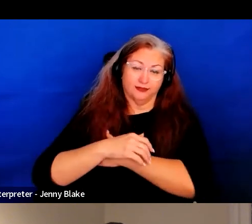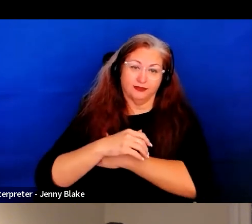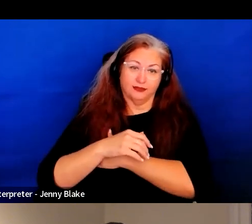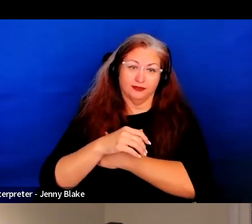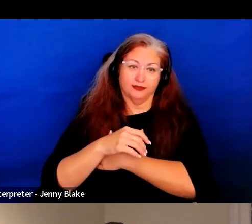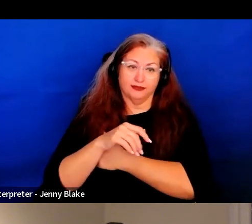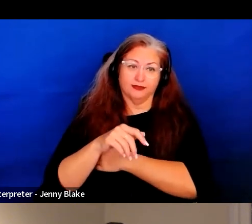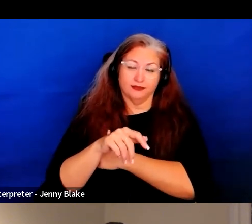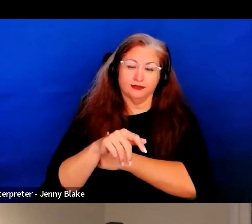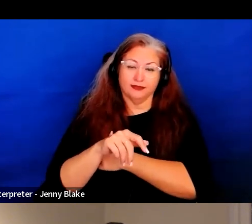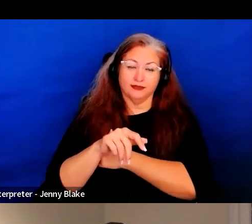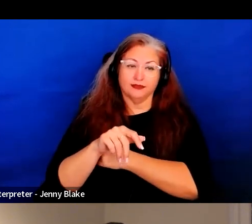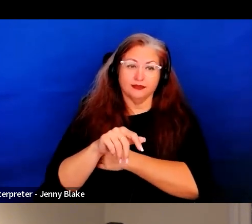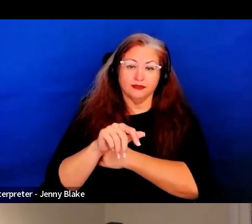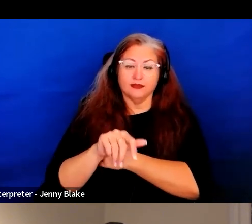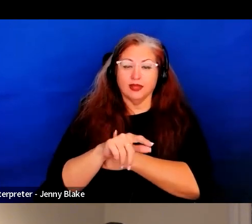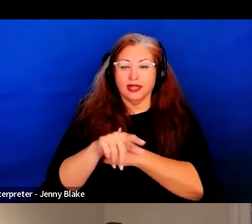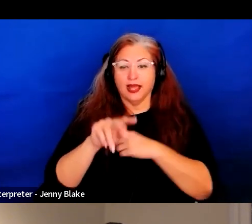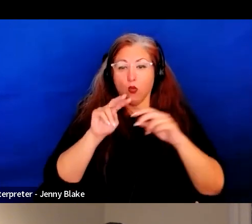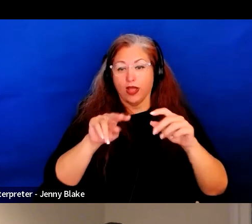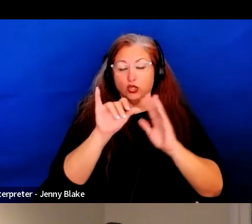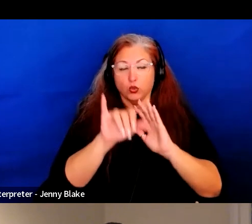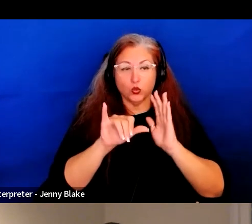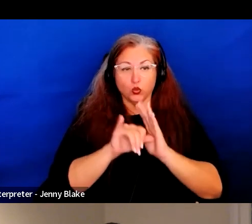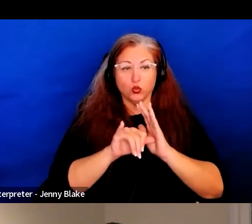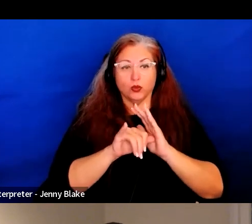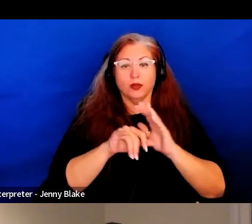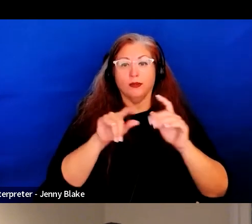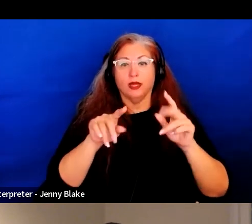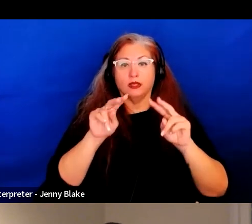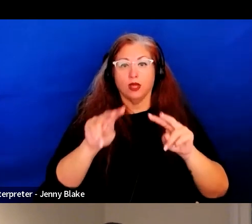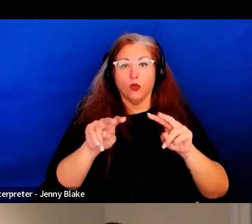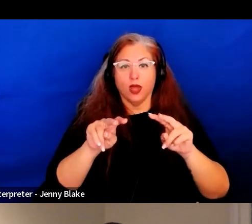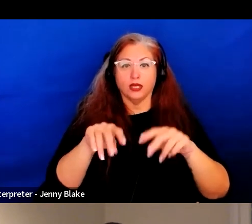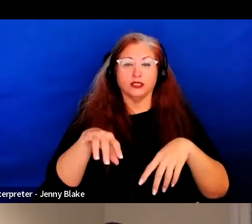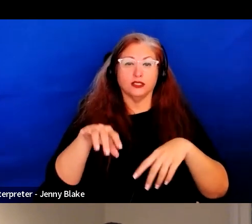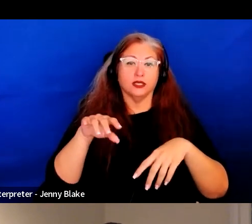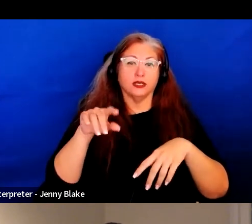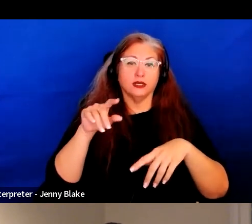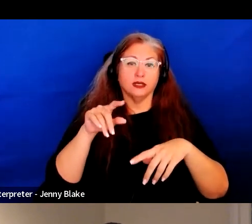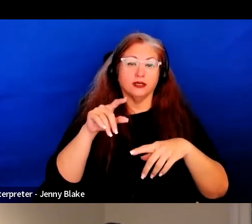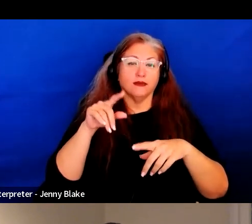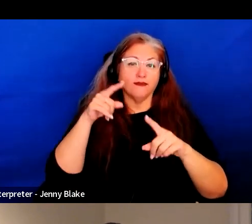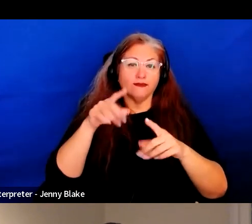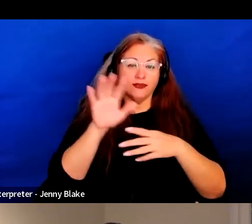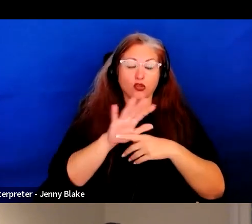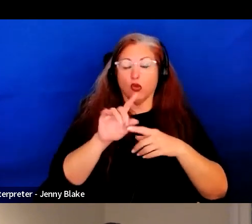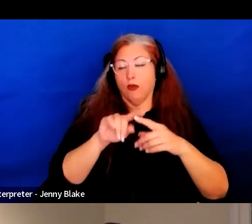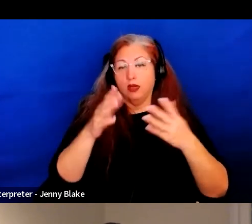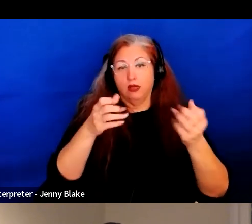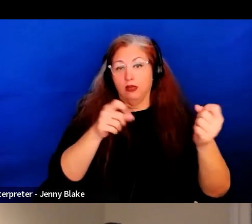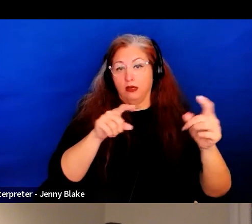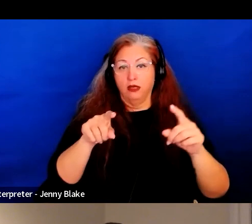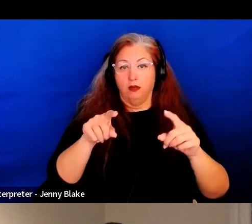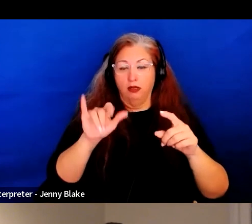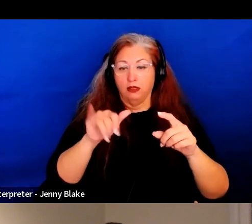know, PBS. They watch YouTube, they watch short form video. So finding, and maybe it happens as